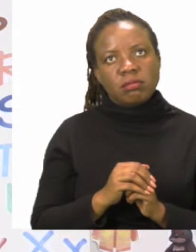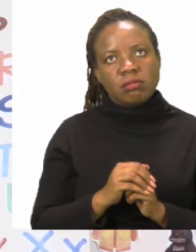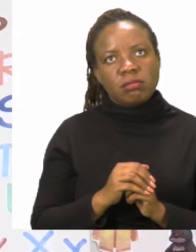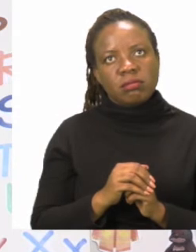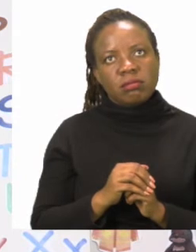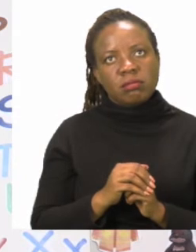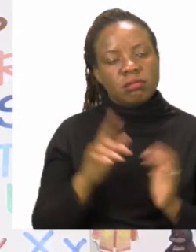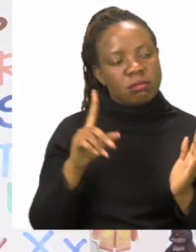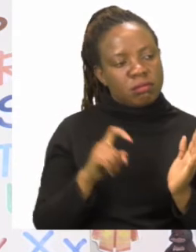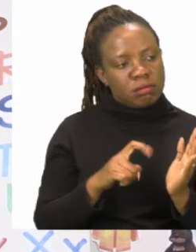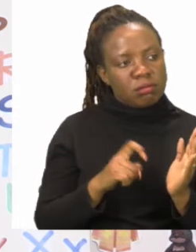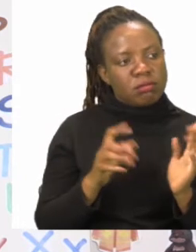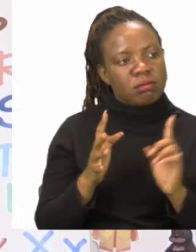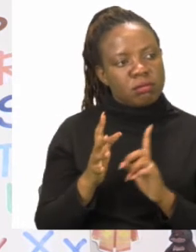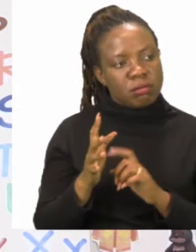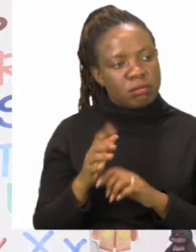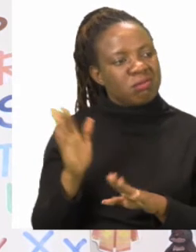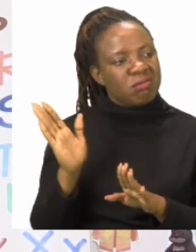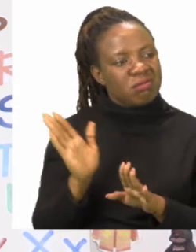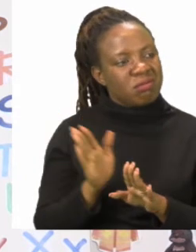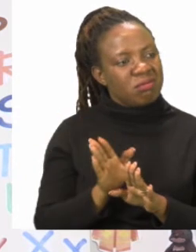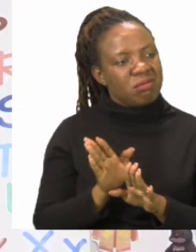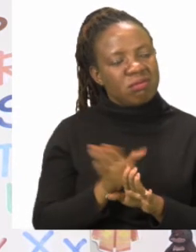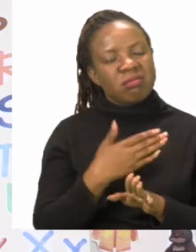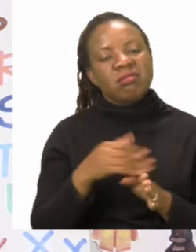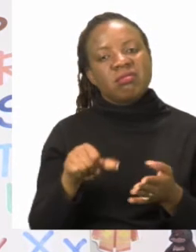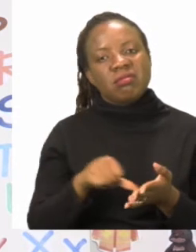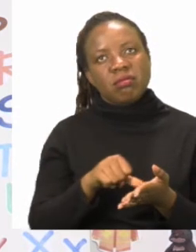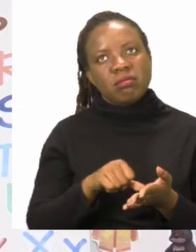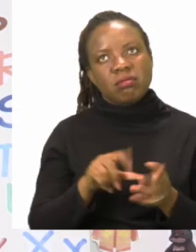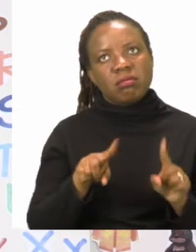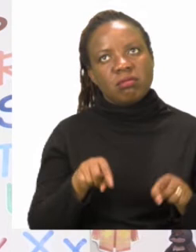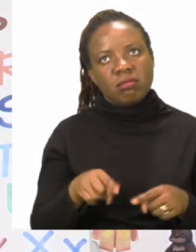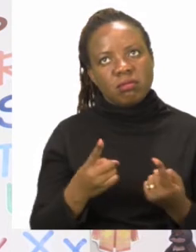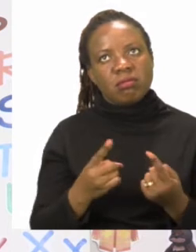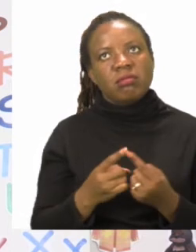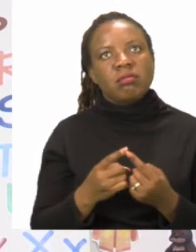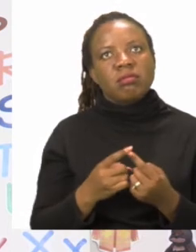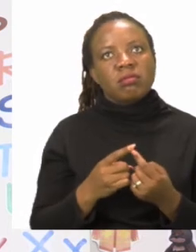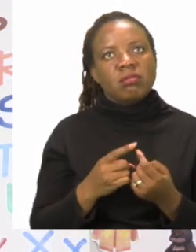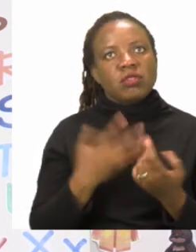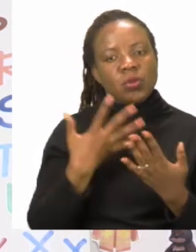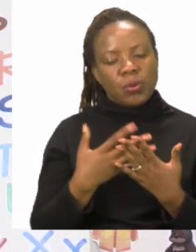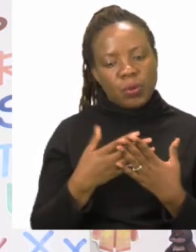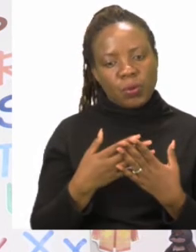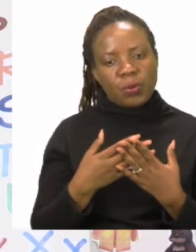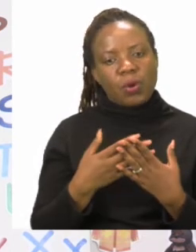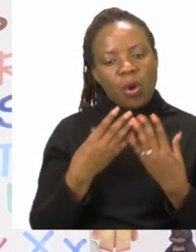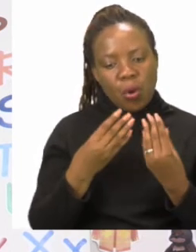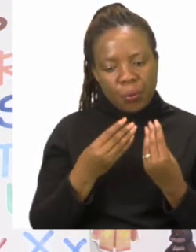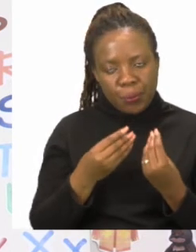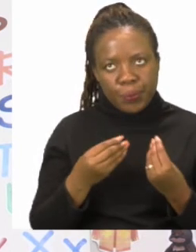say sanitizing keeps all the nasty germs away. So make sure your hands are nice and